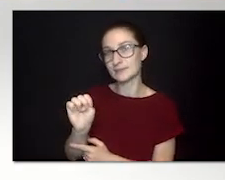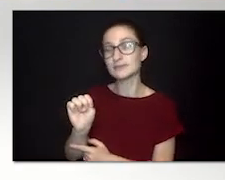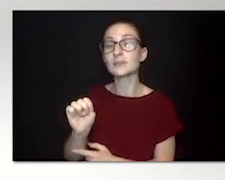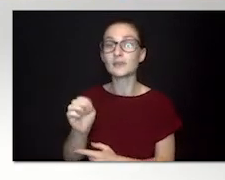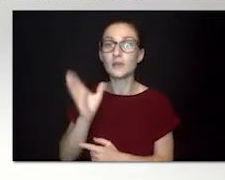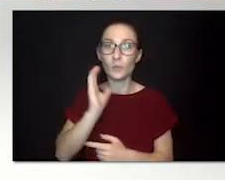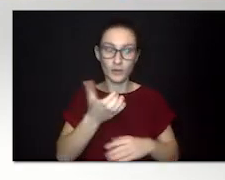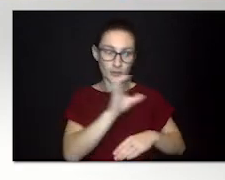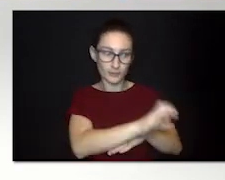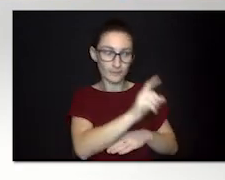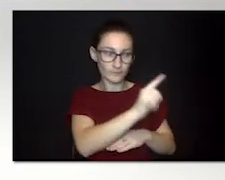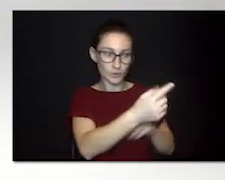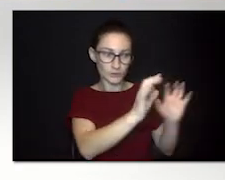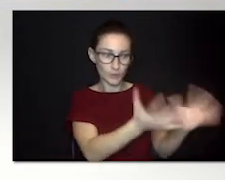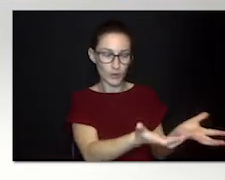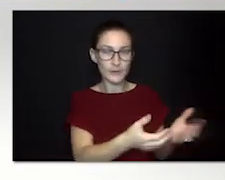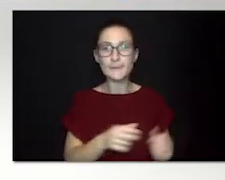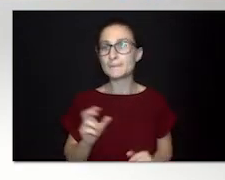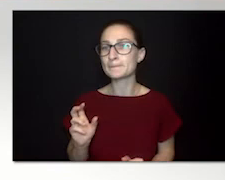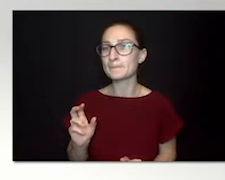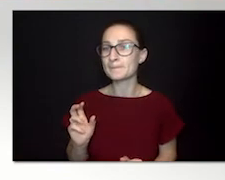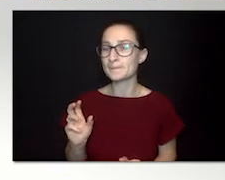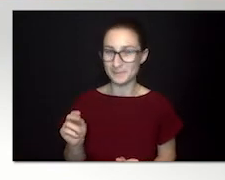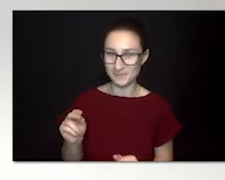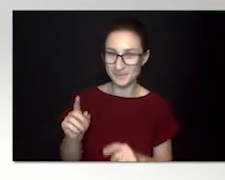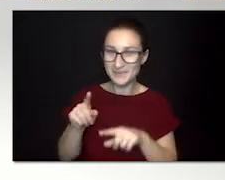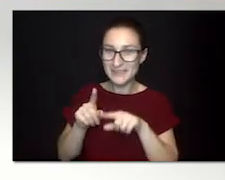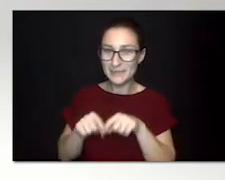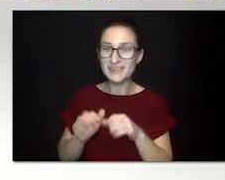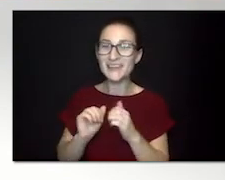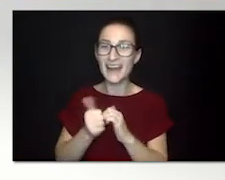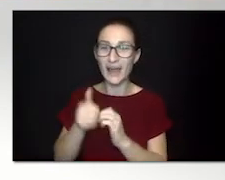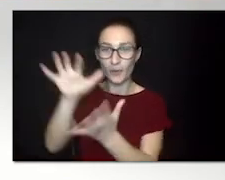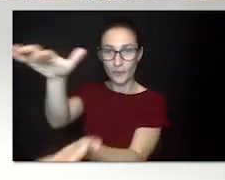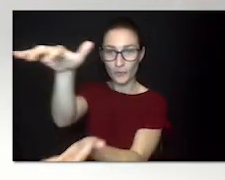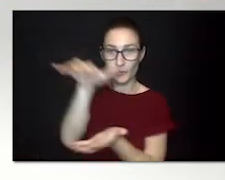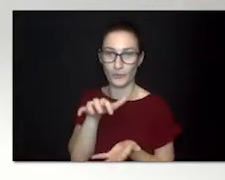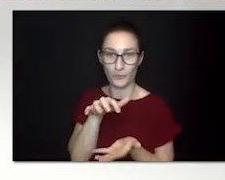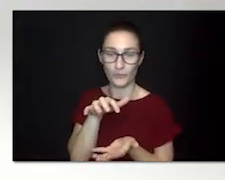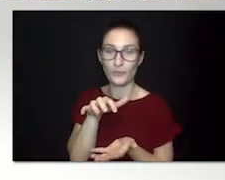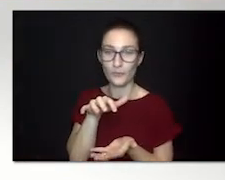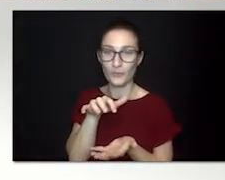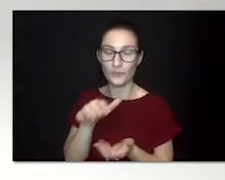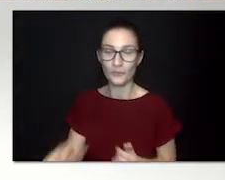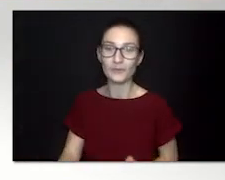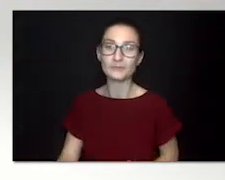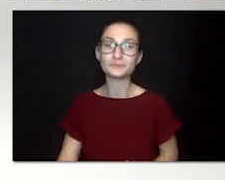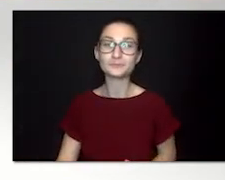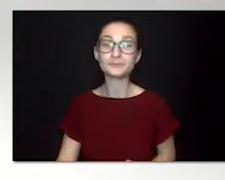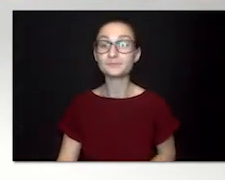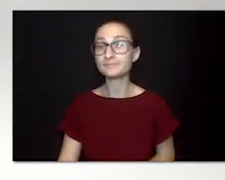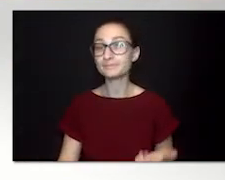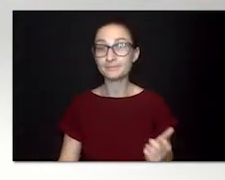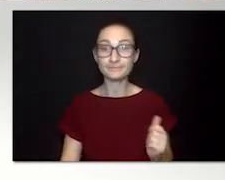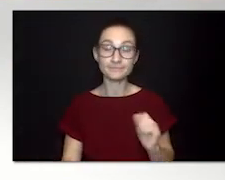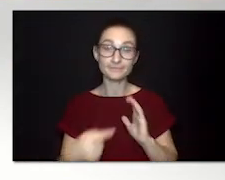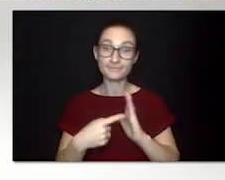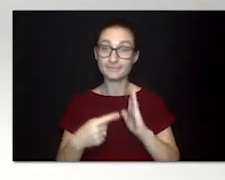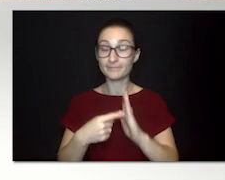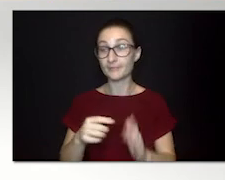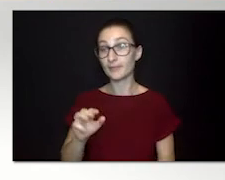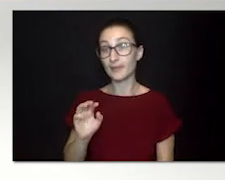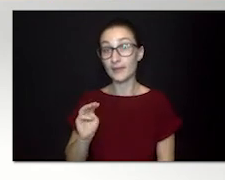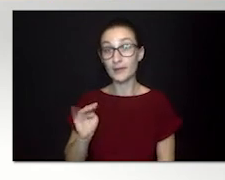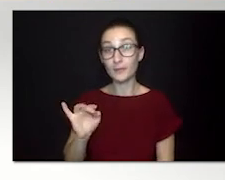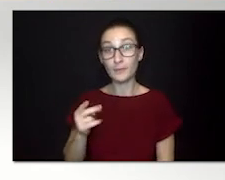depends on how it's actually inherited. If, that's a great question. Okay, so if in my will I say